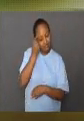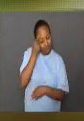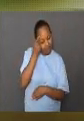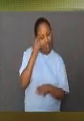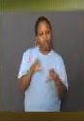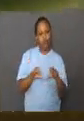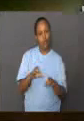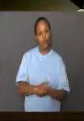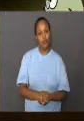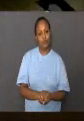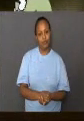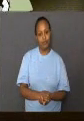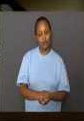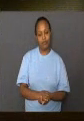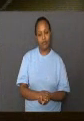down.